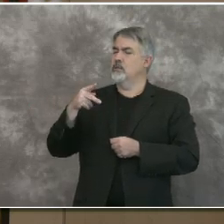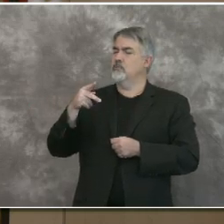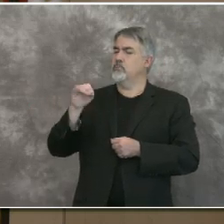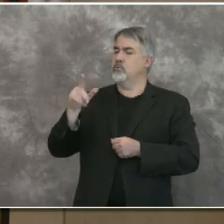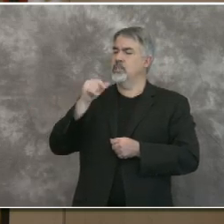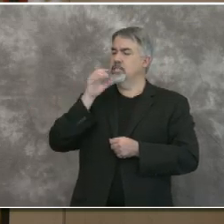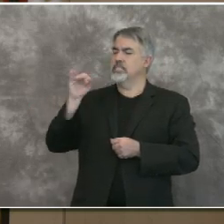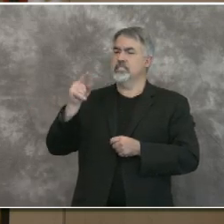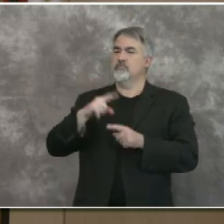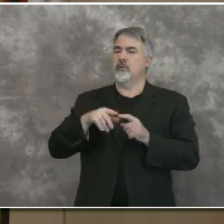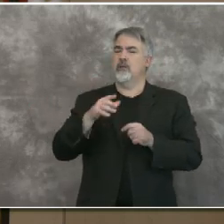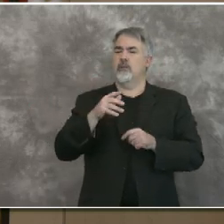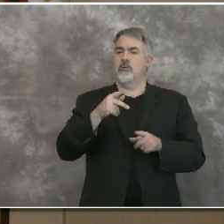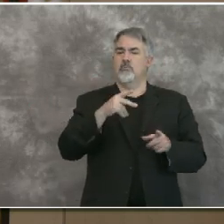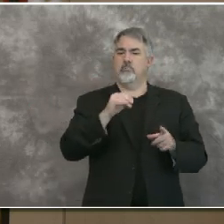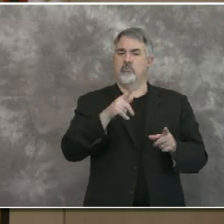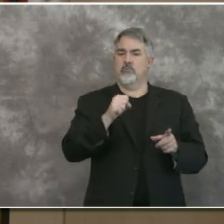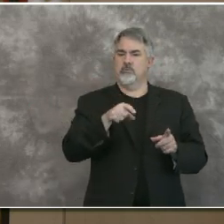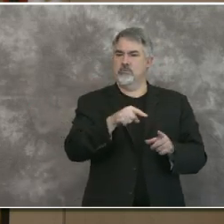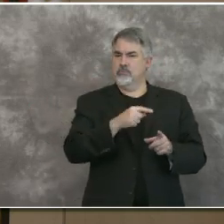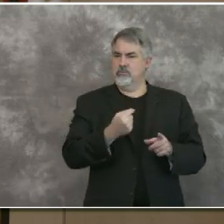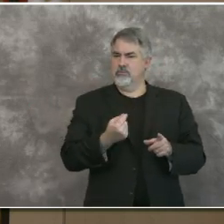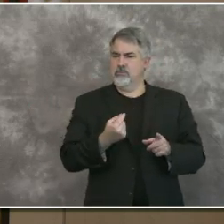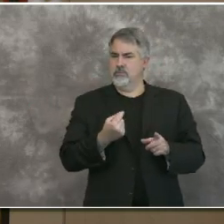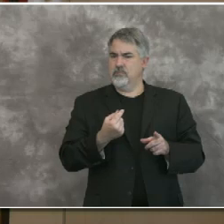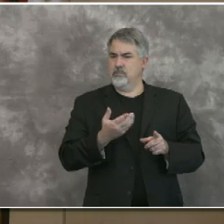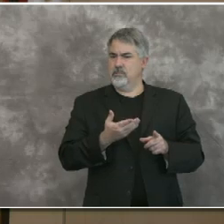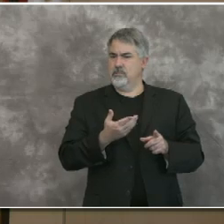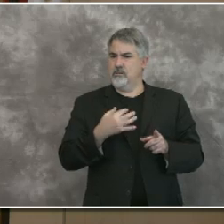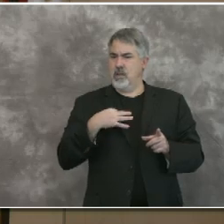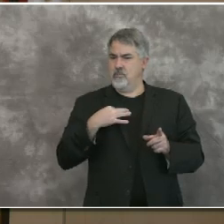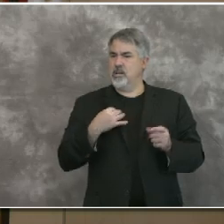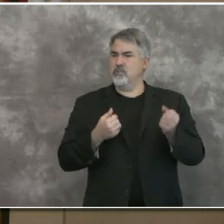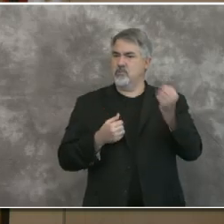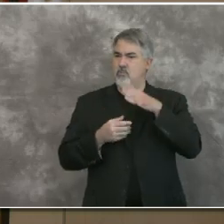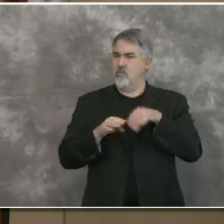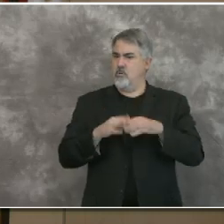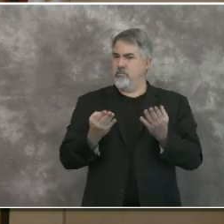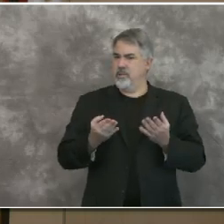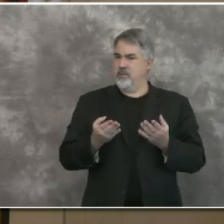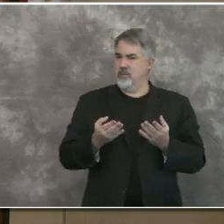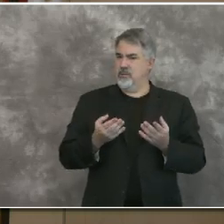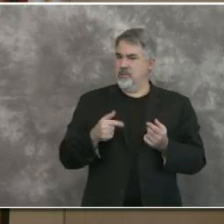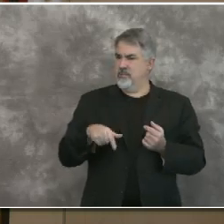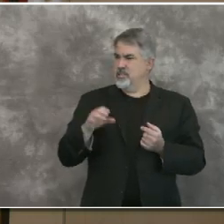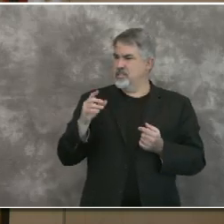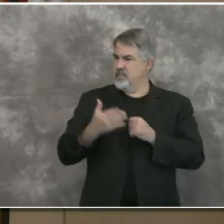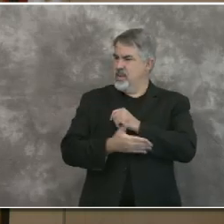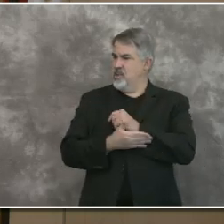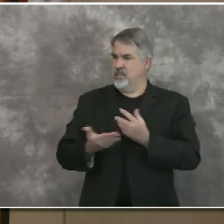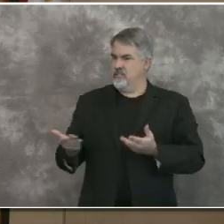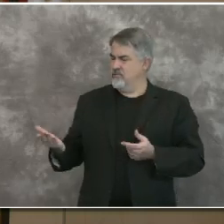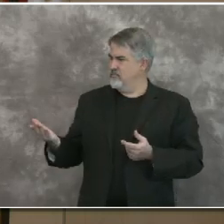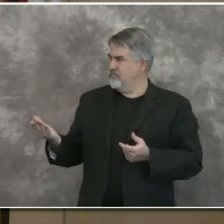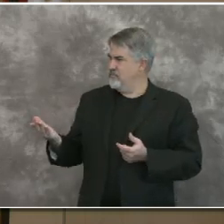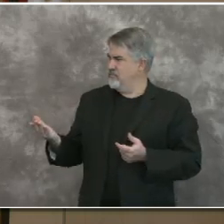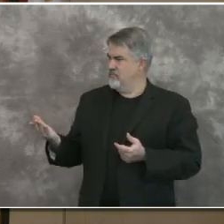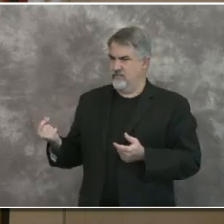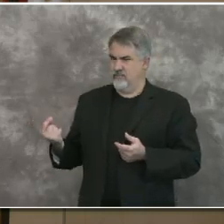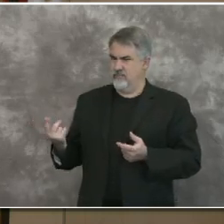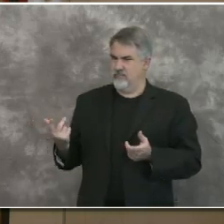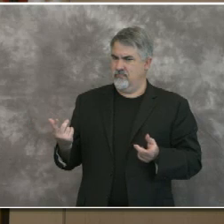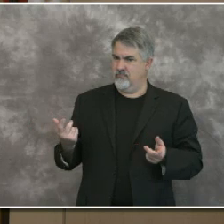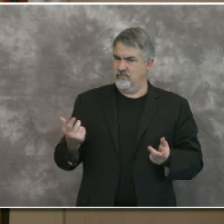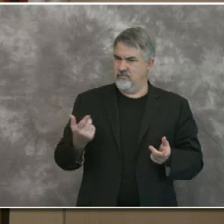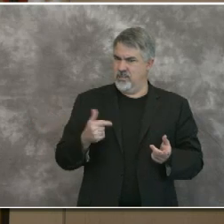local pools have submitted applications to open to the county. Can you confirm that that's happened, and if